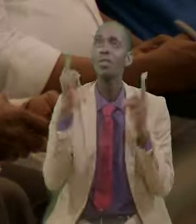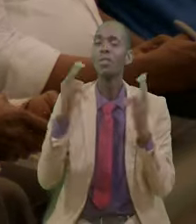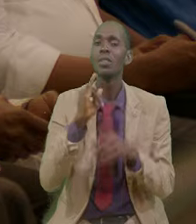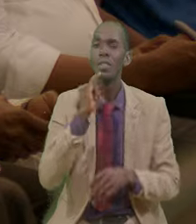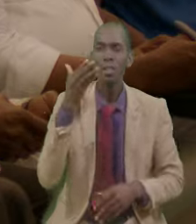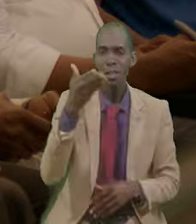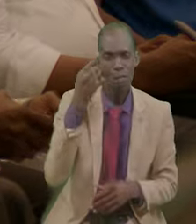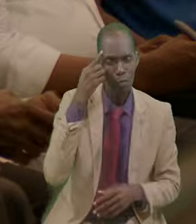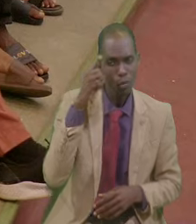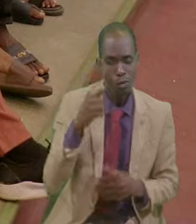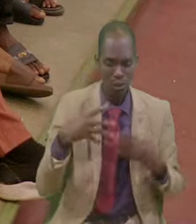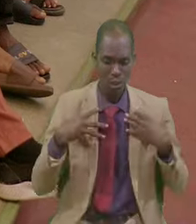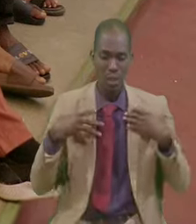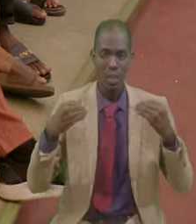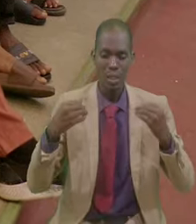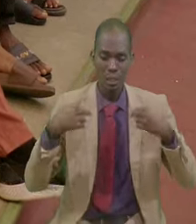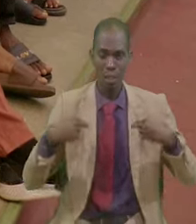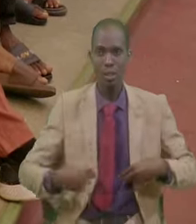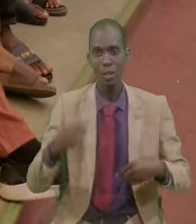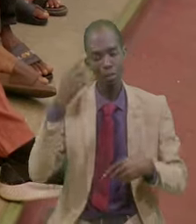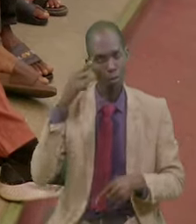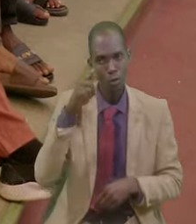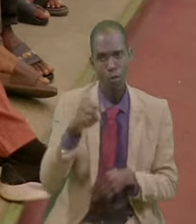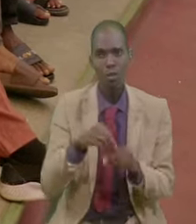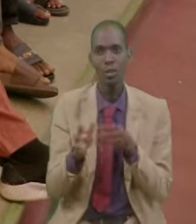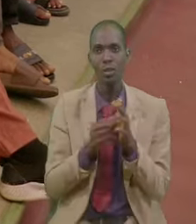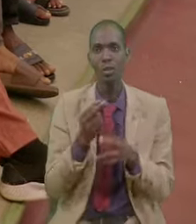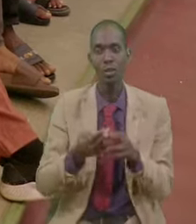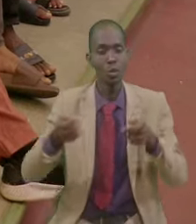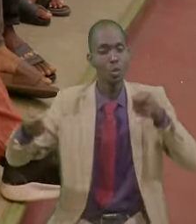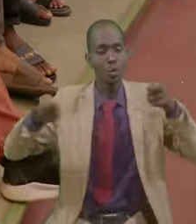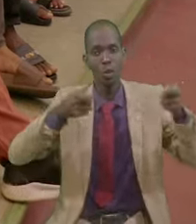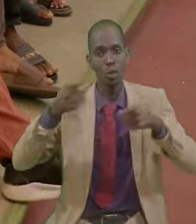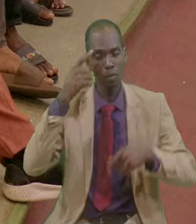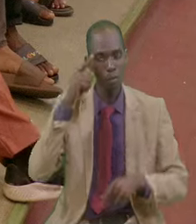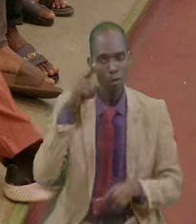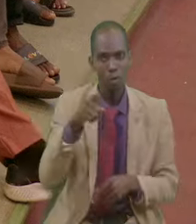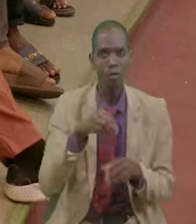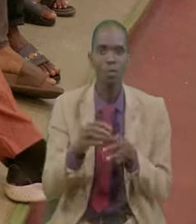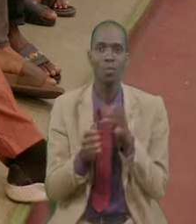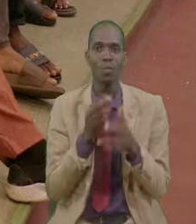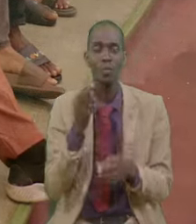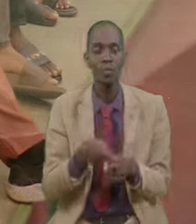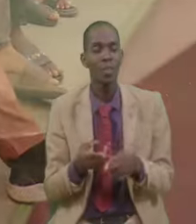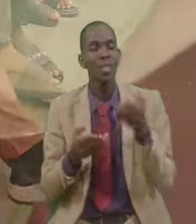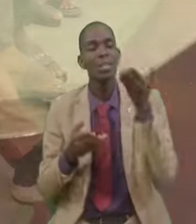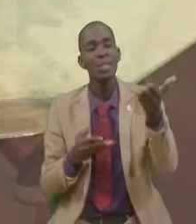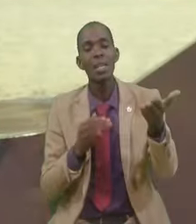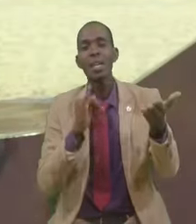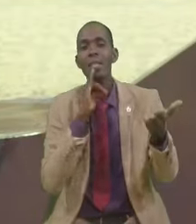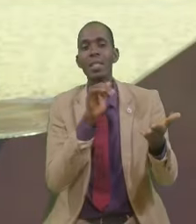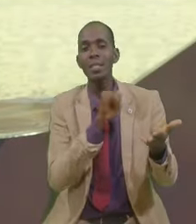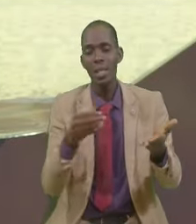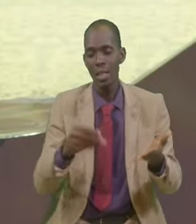and health before you. Deliverance and dominion before you. It's a lamp flowing with milk and honey. What